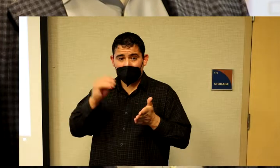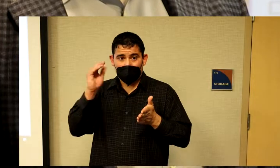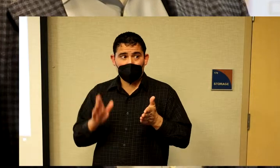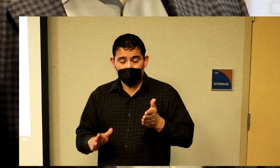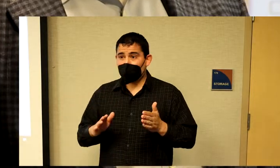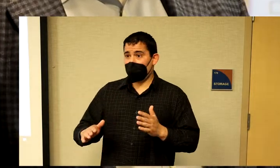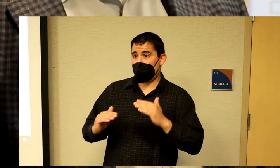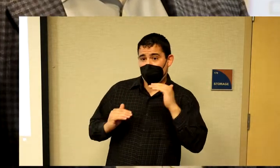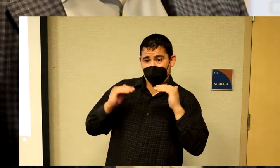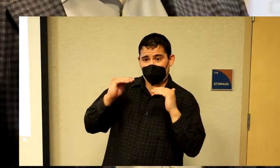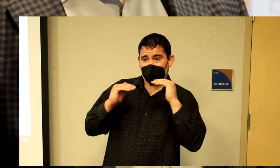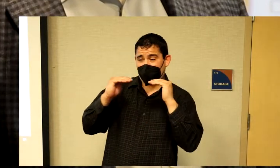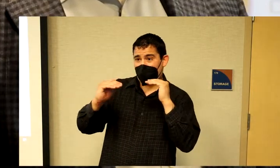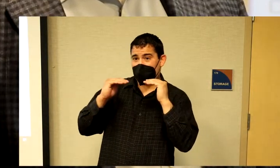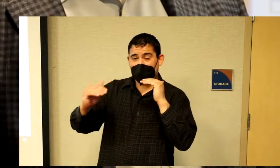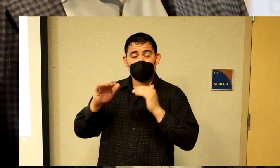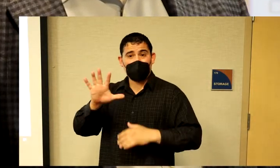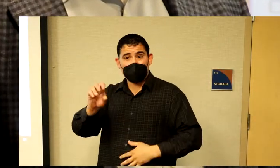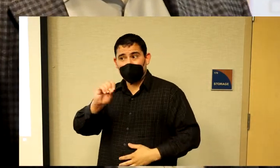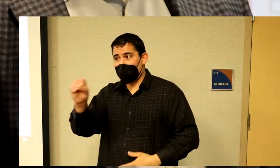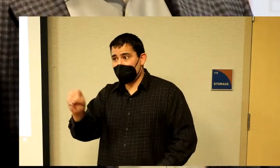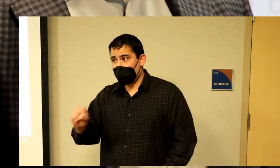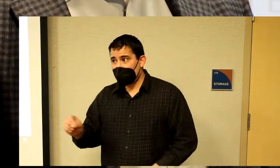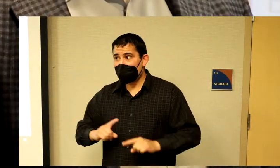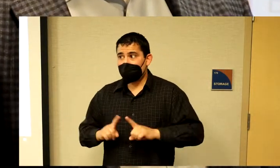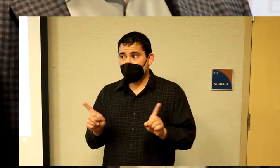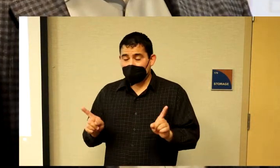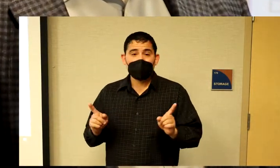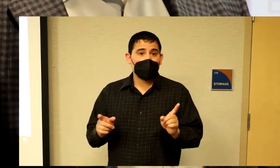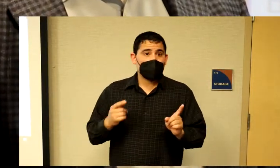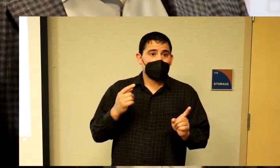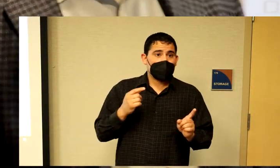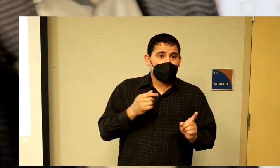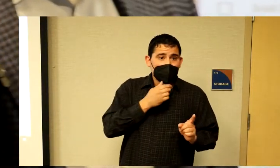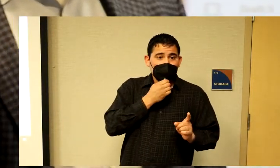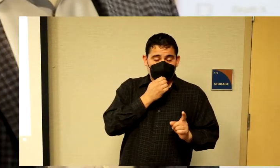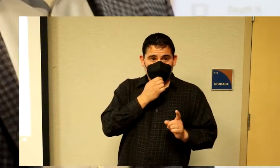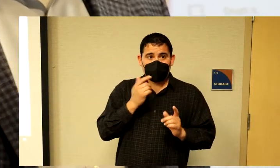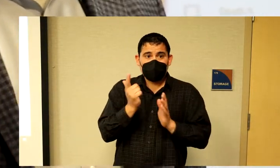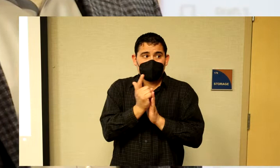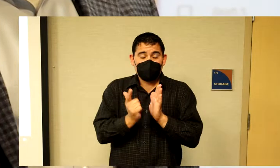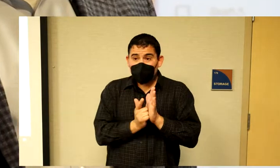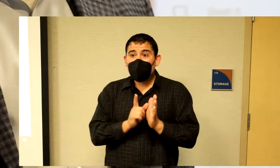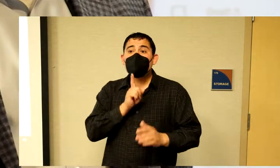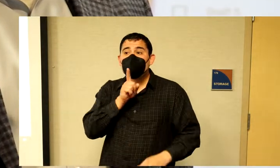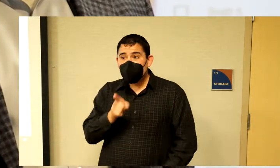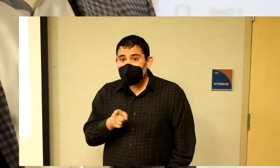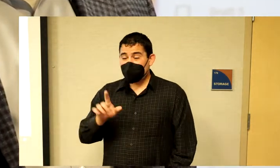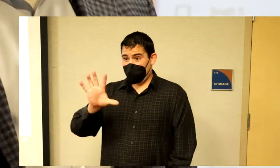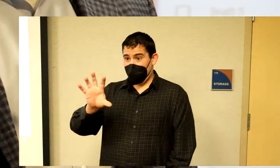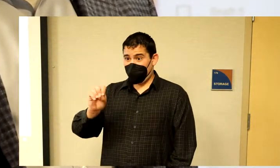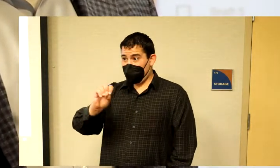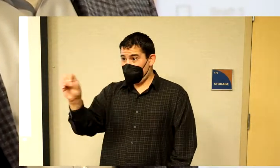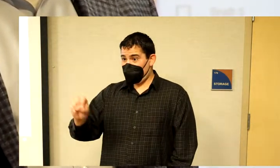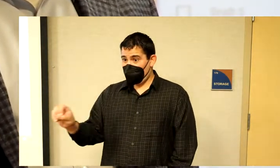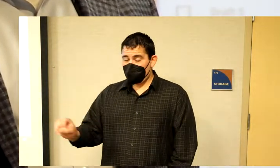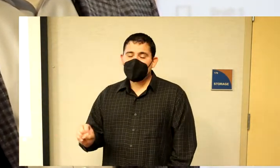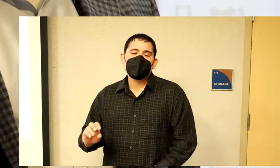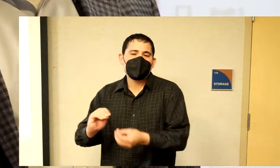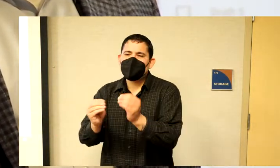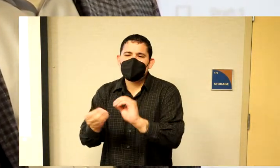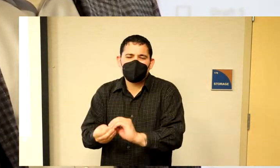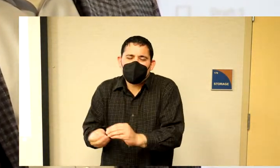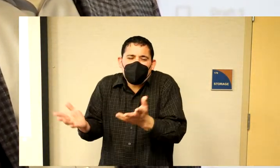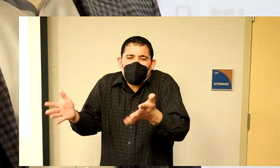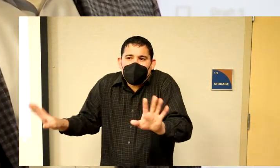50%. But if you really want to look at the spirit and the letter of the law, the spirit of the law as well, 50% is just a number. The idea that you can't get